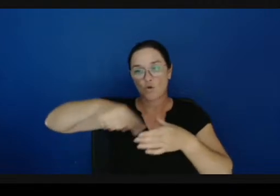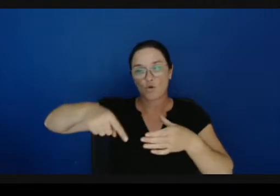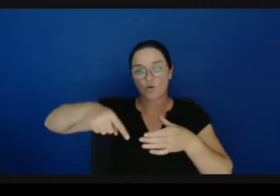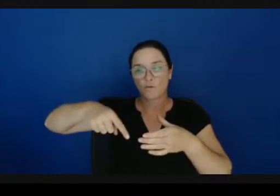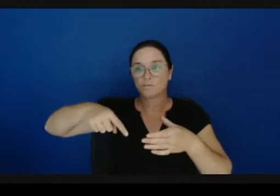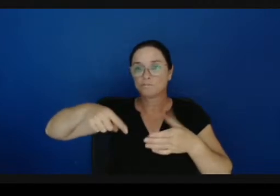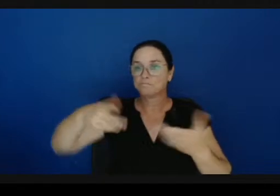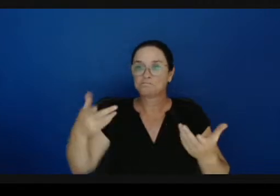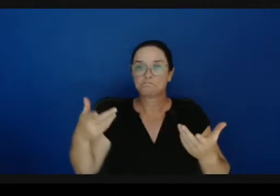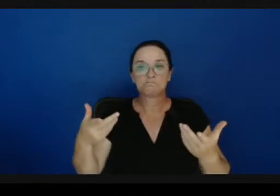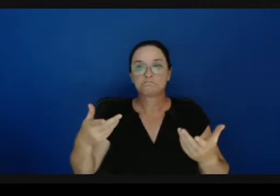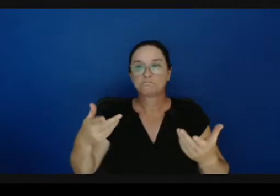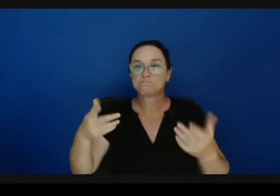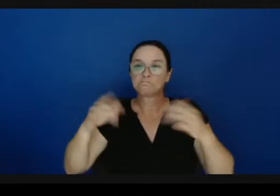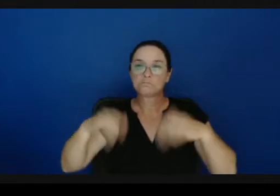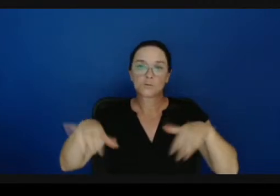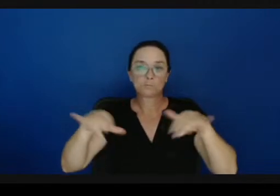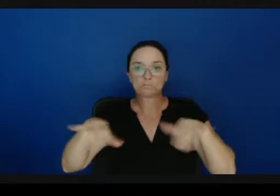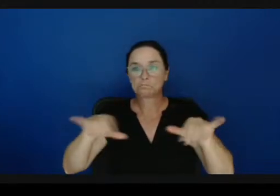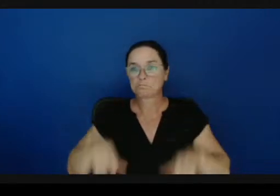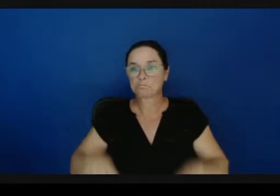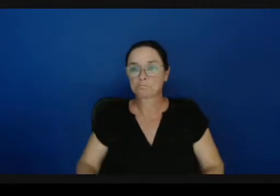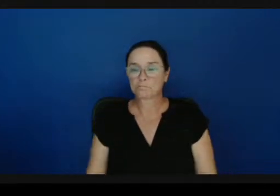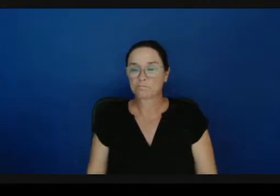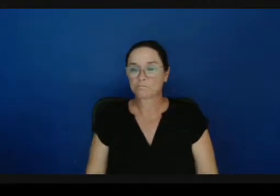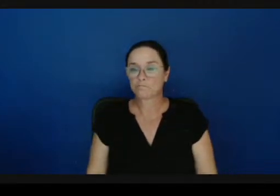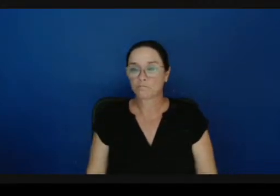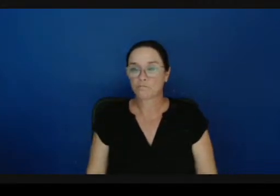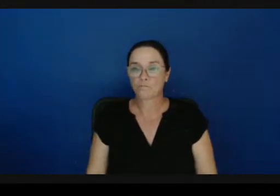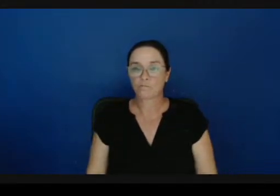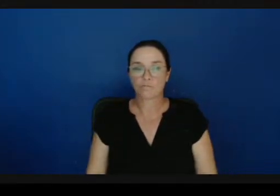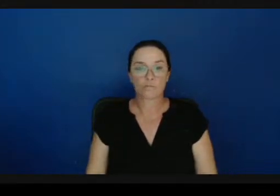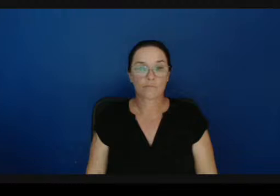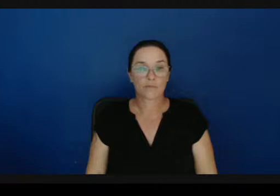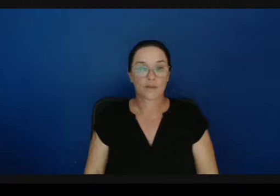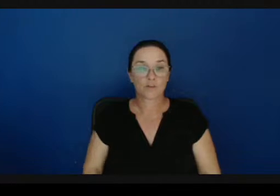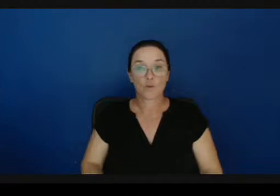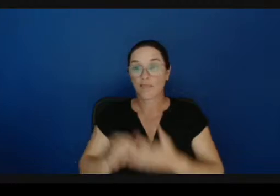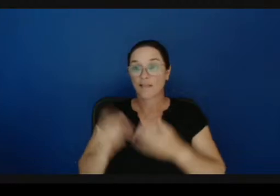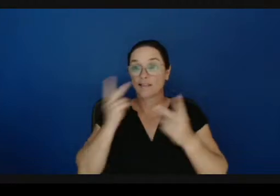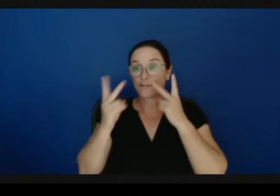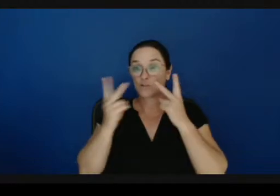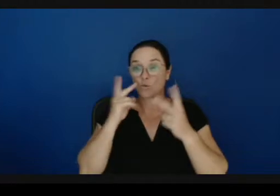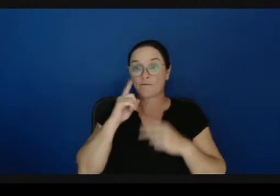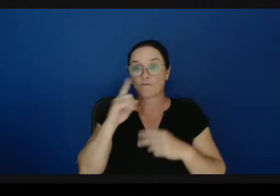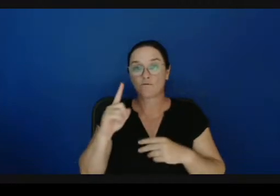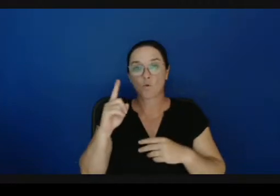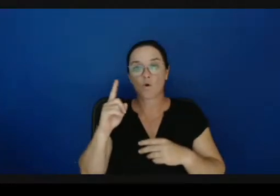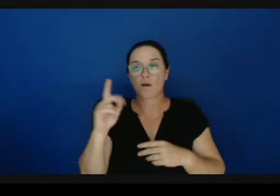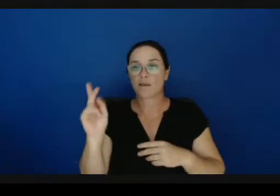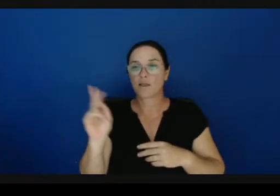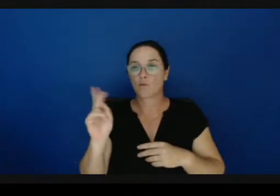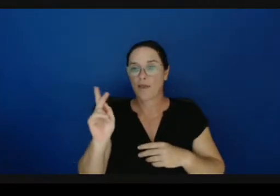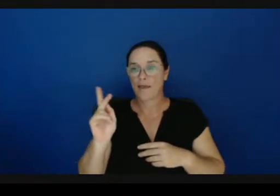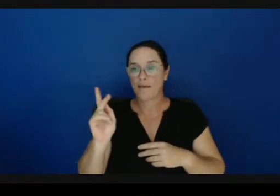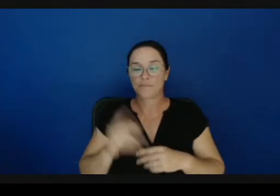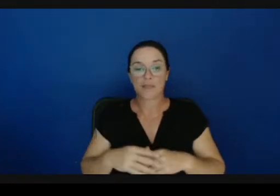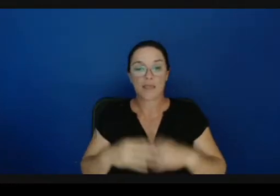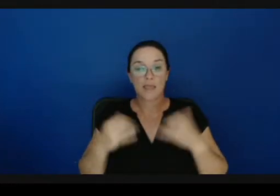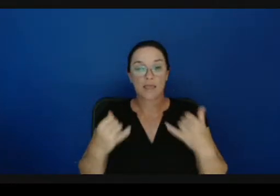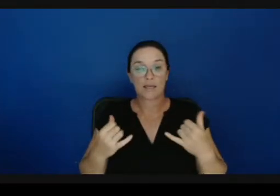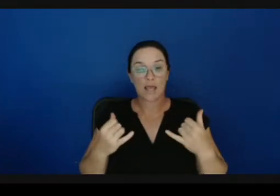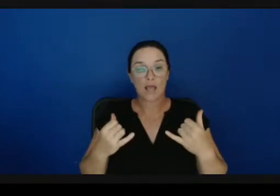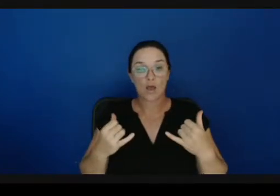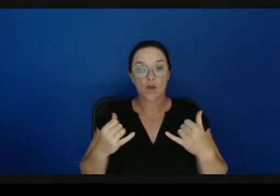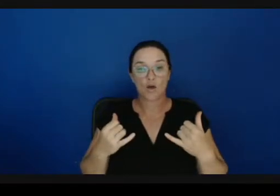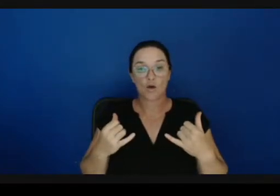Not looking a whole lot different than we've seen it. So those are our visuals on Kilauea. And now we'll go to